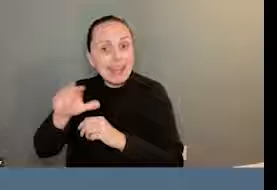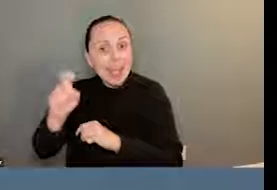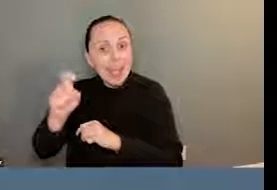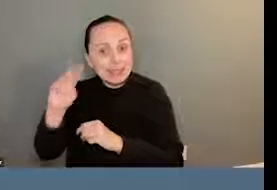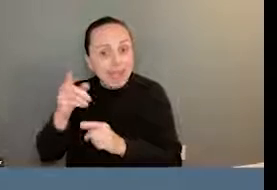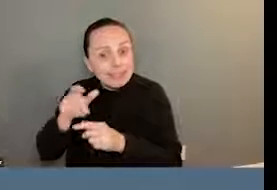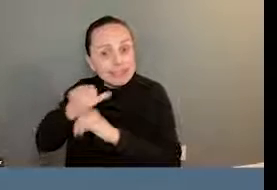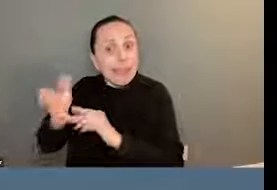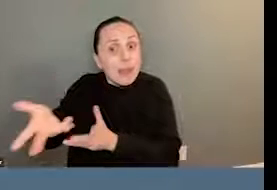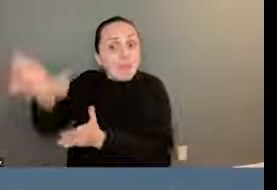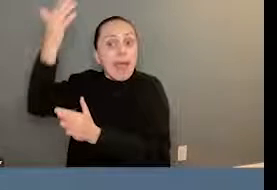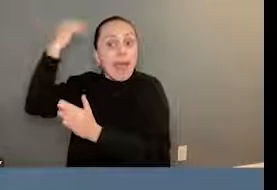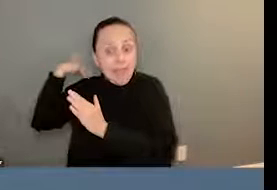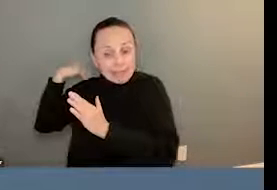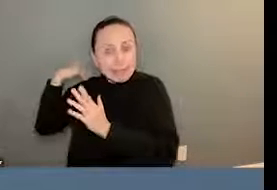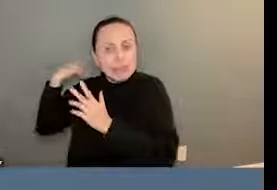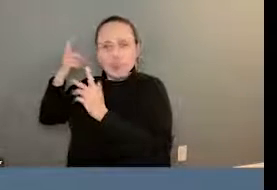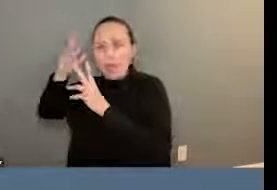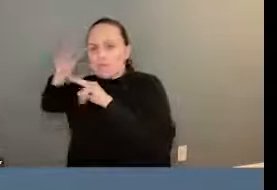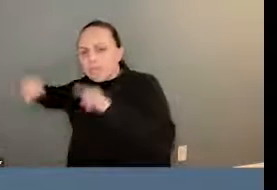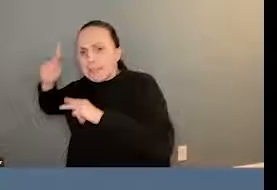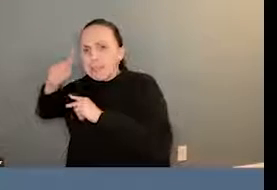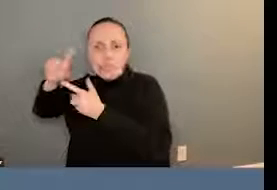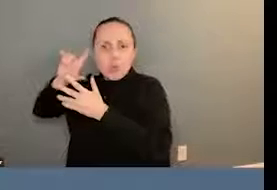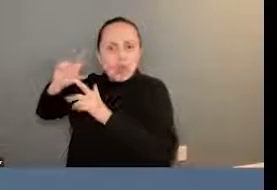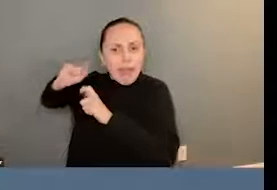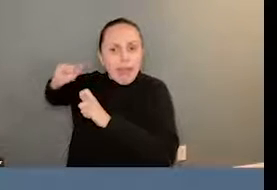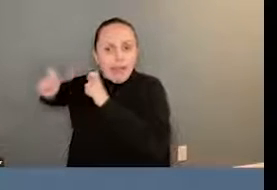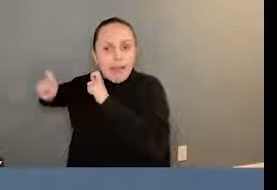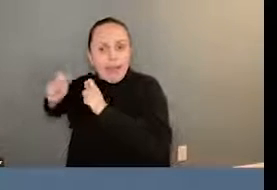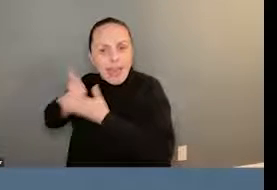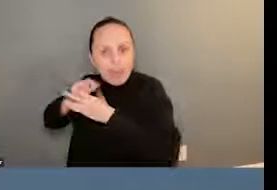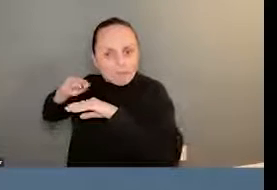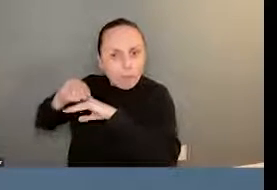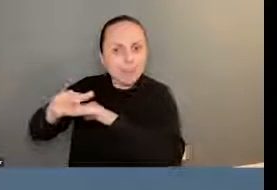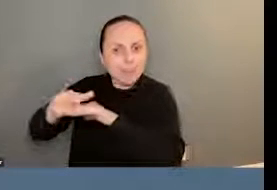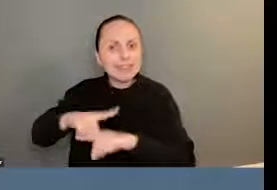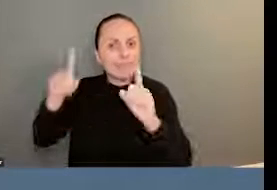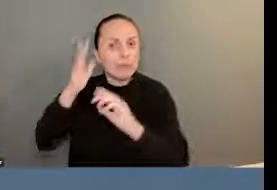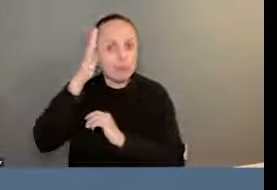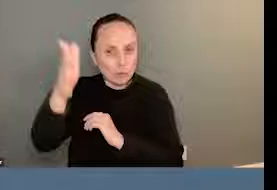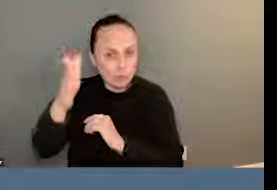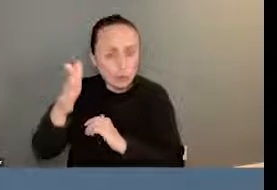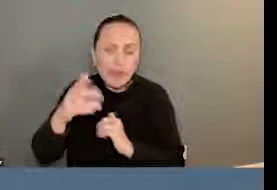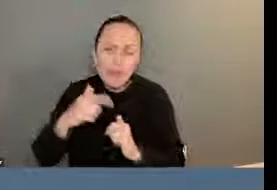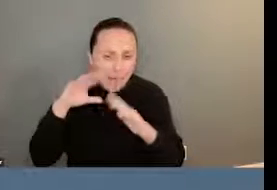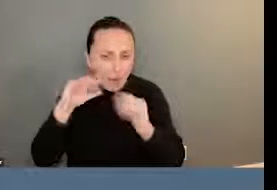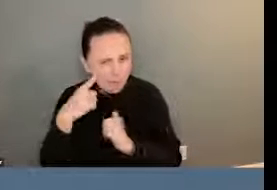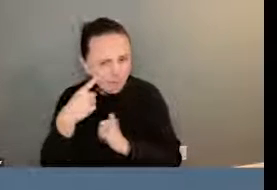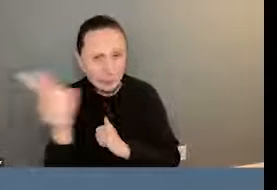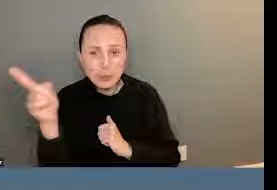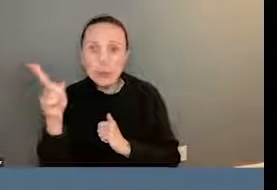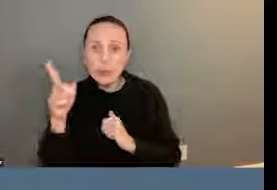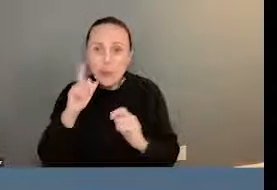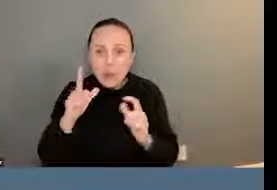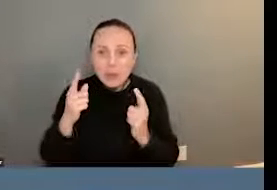in order to try and change things in the past to influence the present and lead to a different future. So I hope for y'all today, we're gonna do a